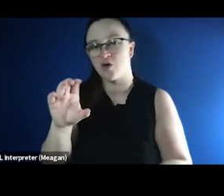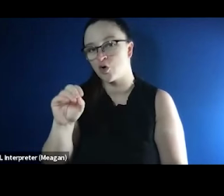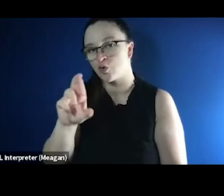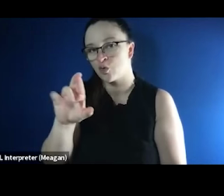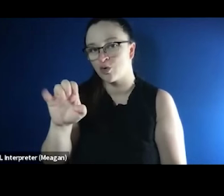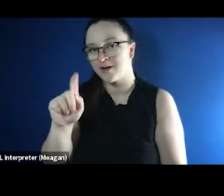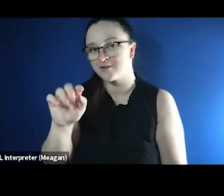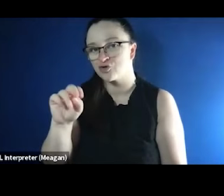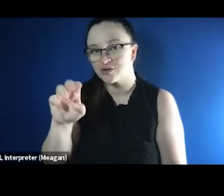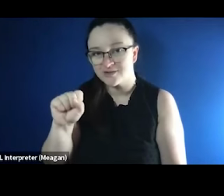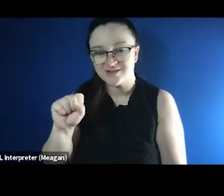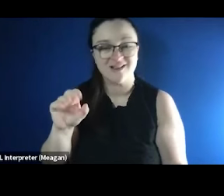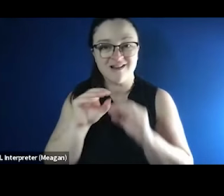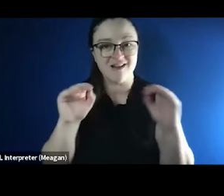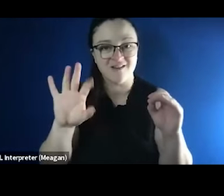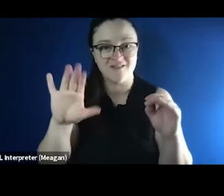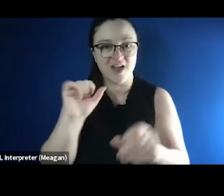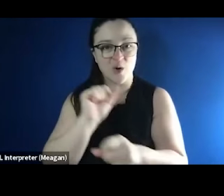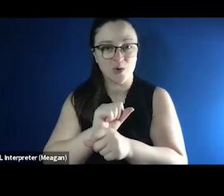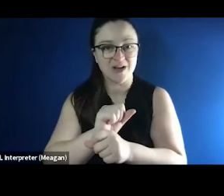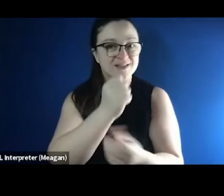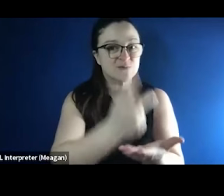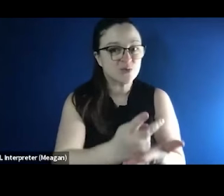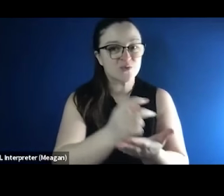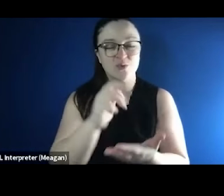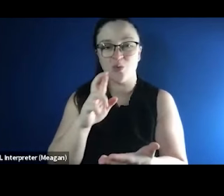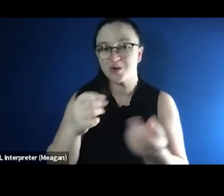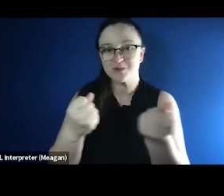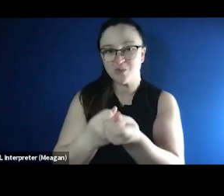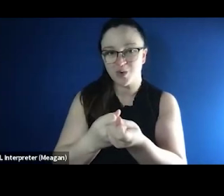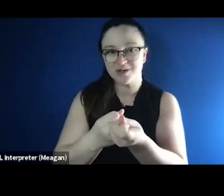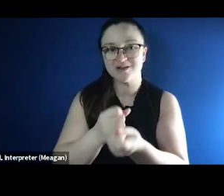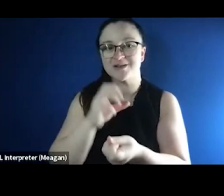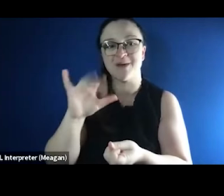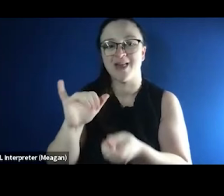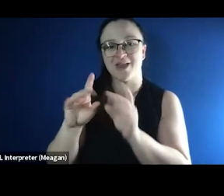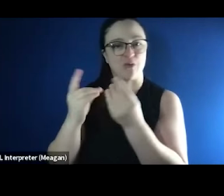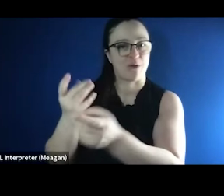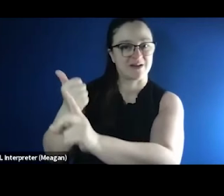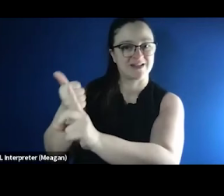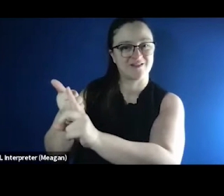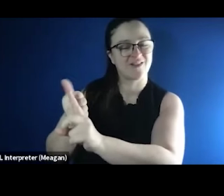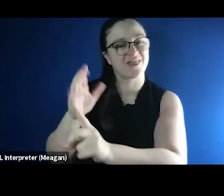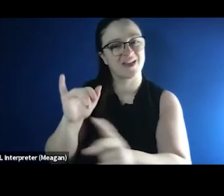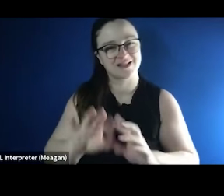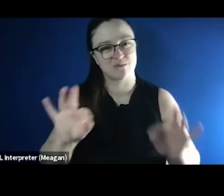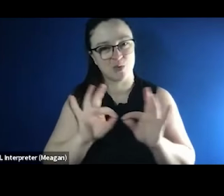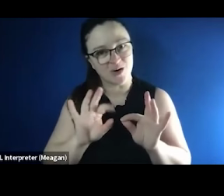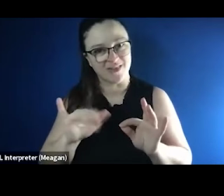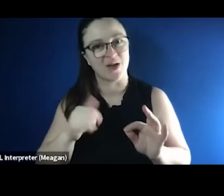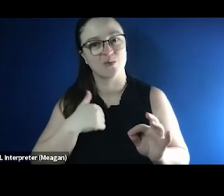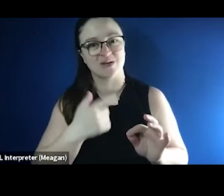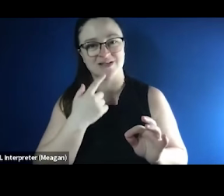of that work is approved or endorsed by the department. That's an important disclosure that we offer, despite their